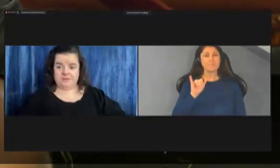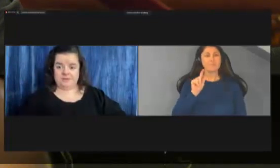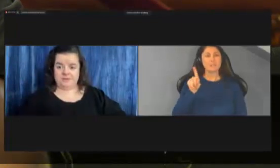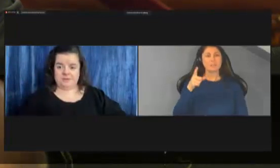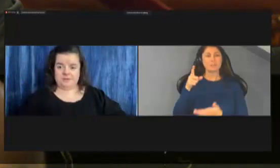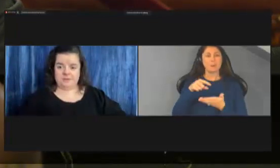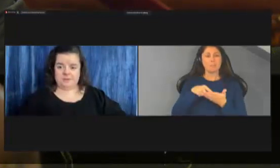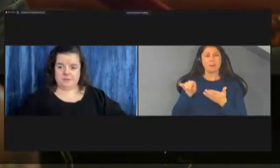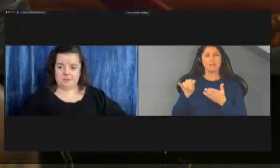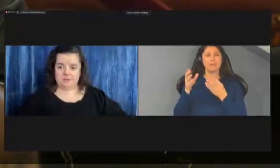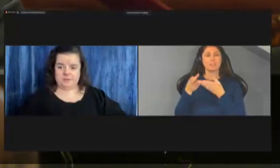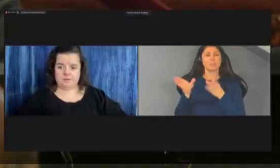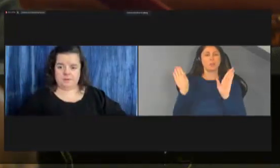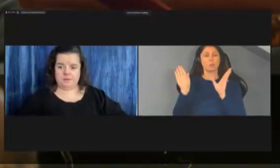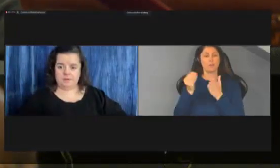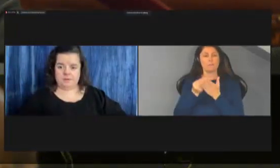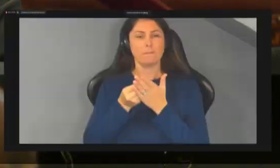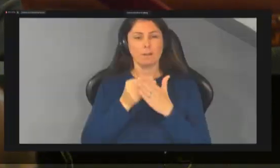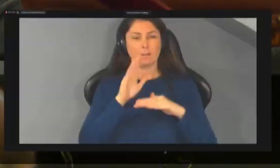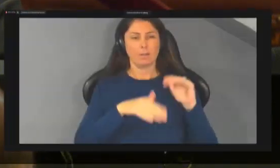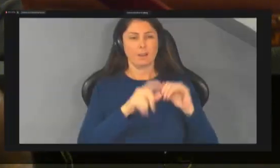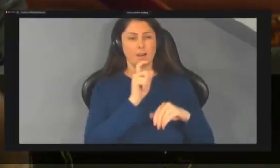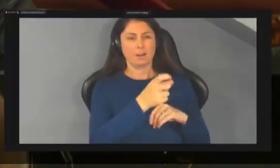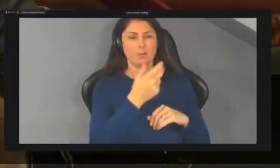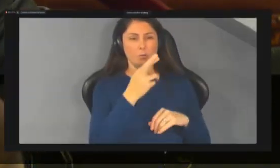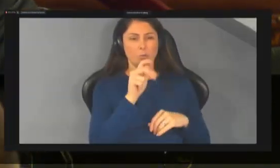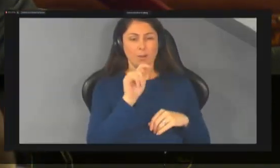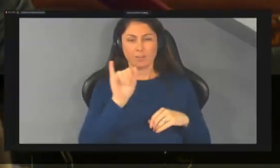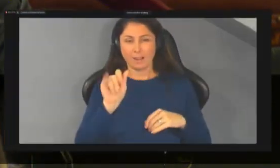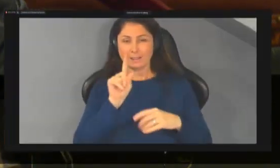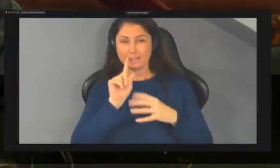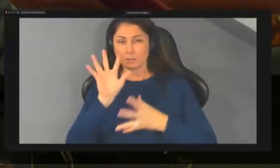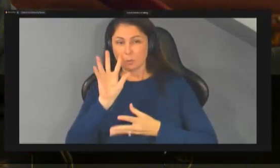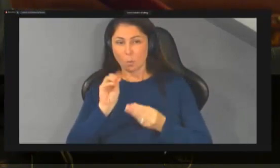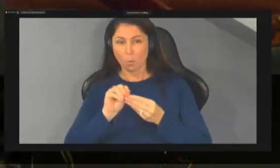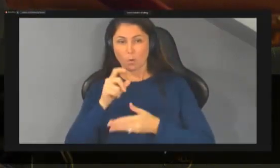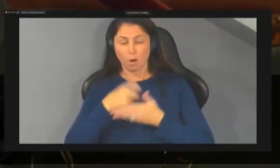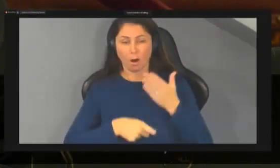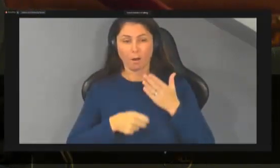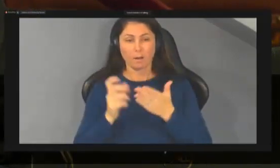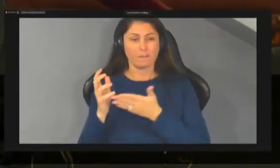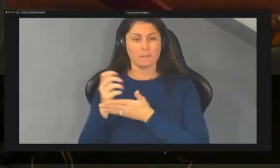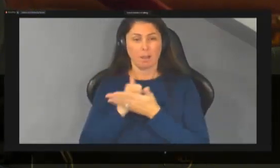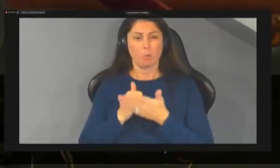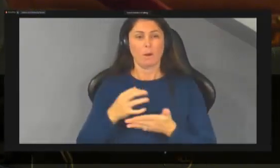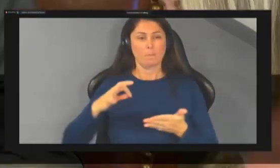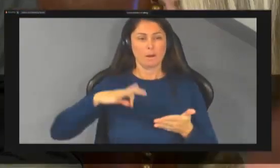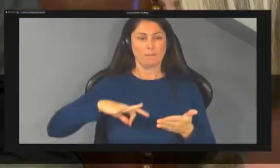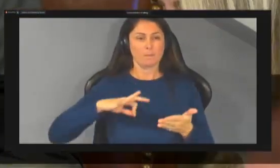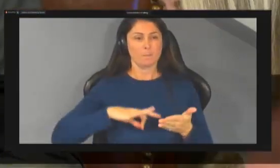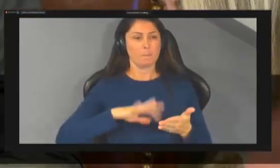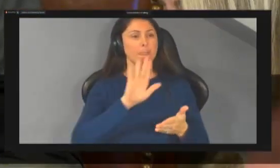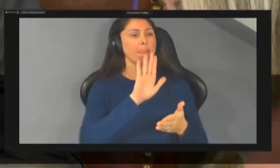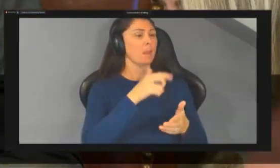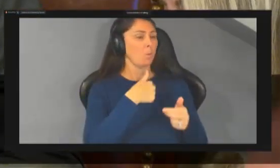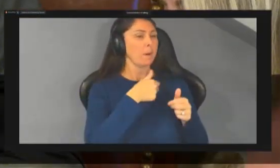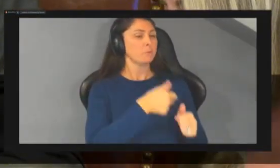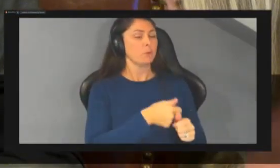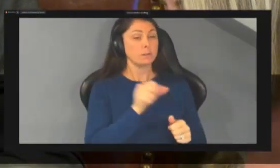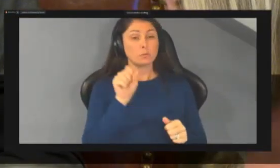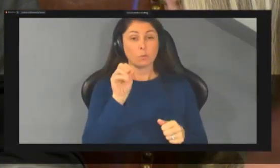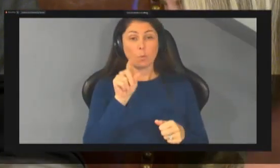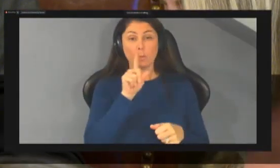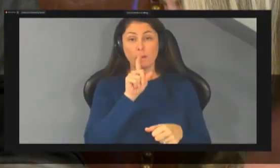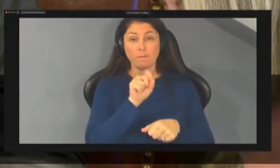grant funded position. Right. That is the total cost of salary and benefits. Oh, I'm tracking. So in fact,